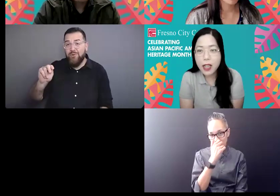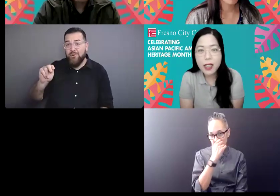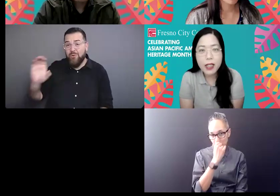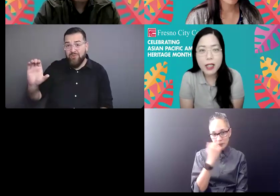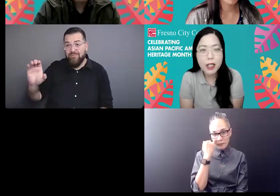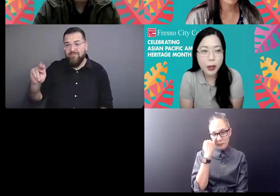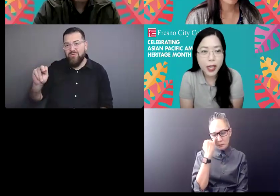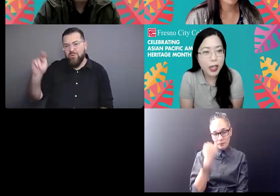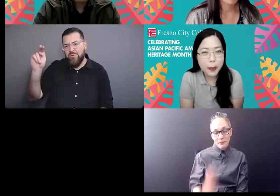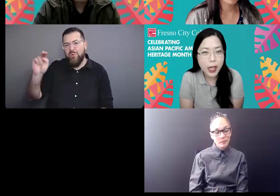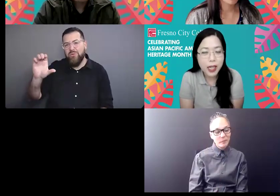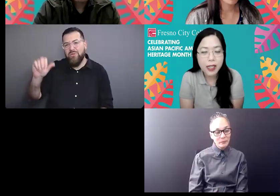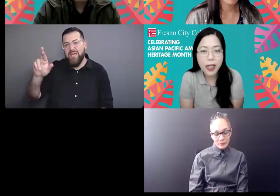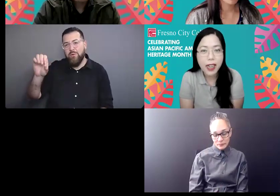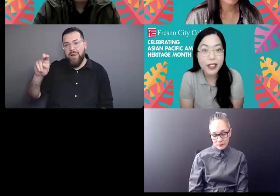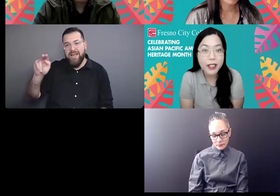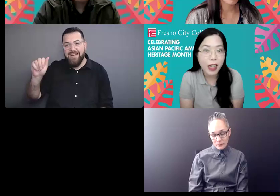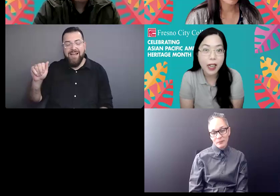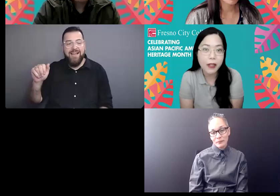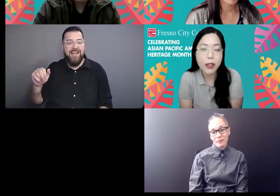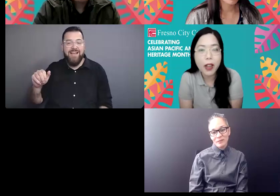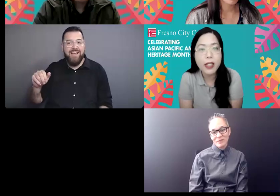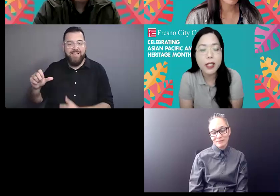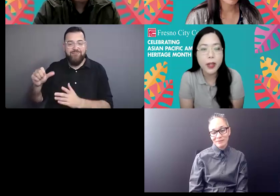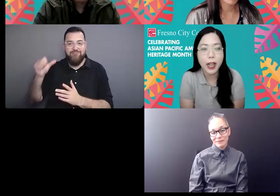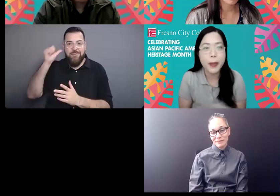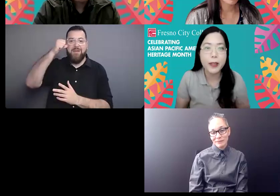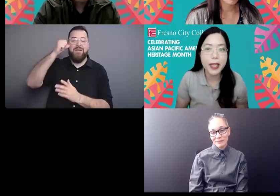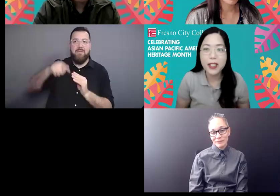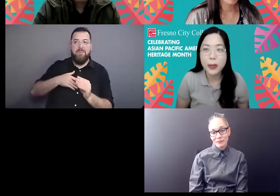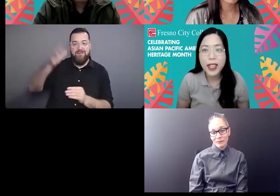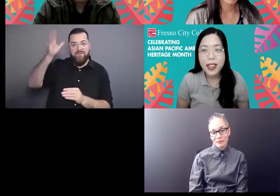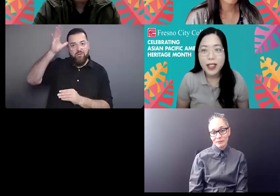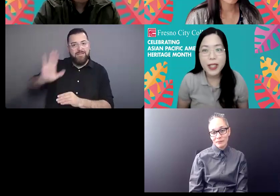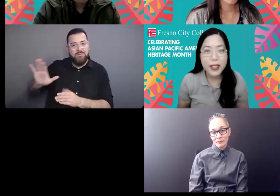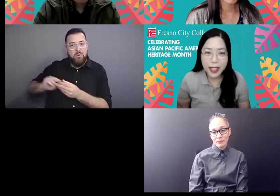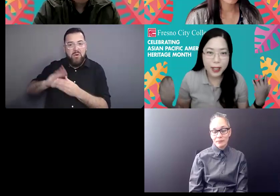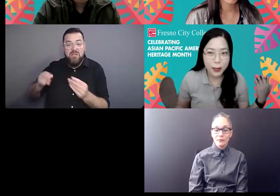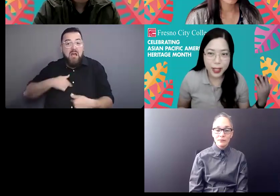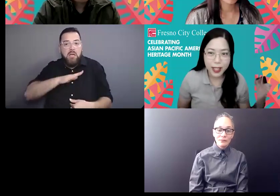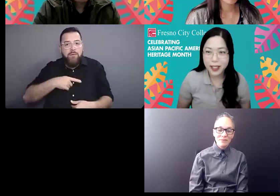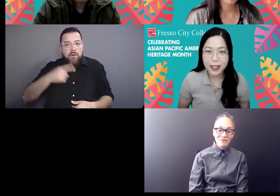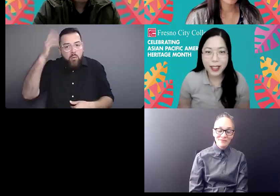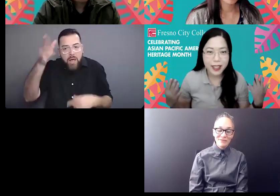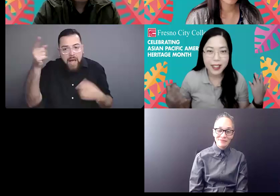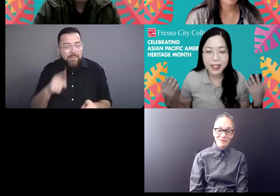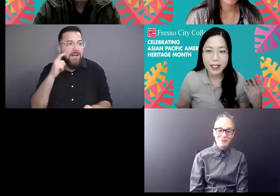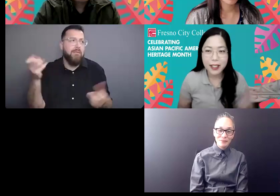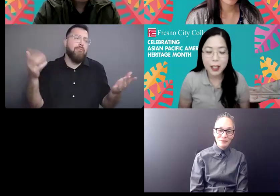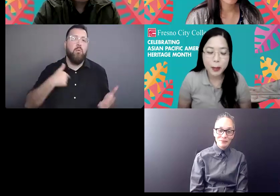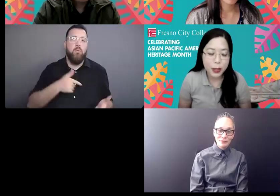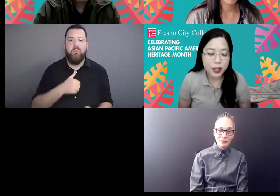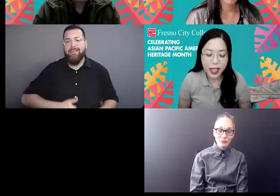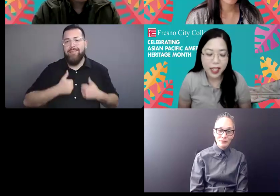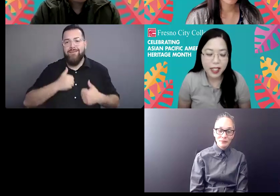had growing up, and I never thought it would happen because we live in California, like a